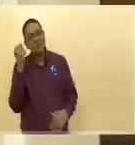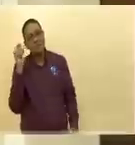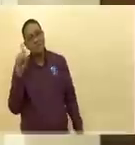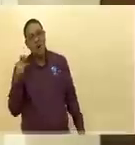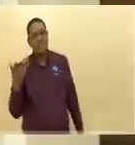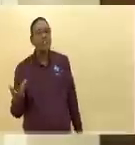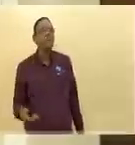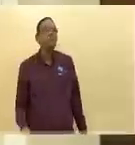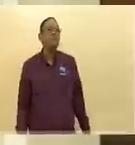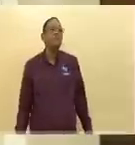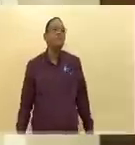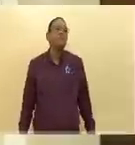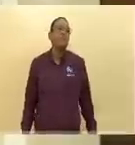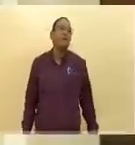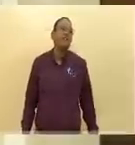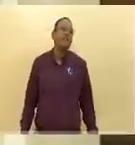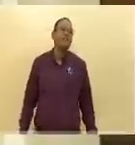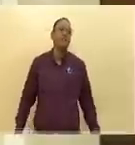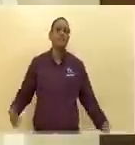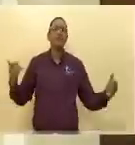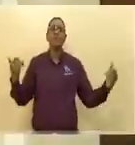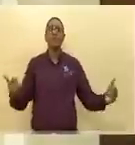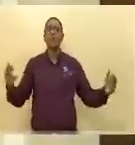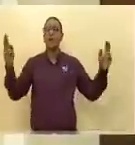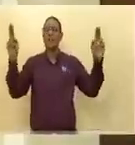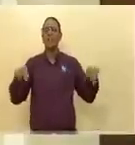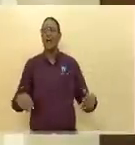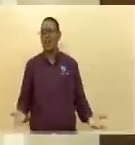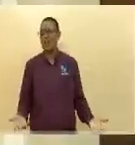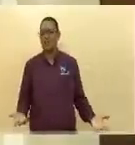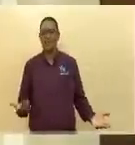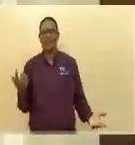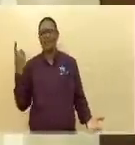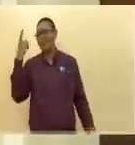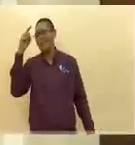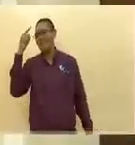are we signing here today? Why are we doing